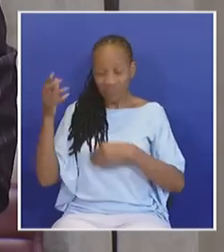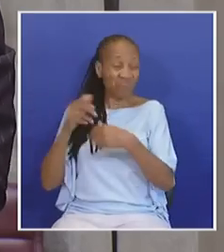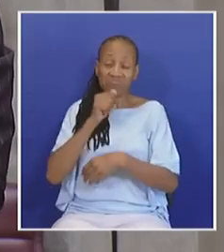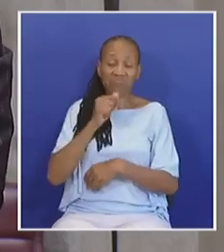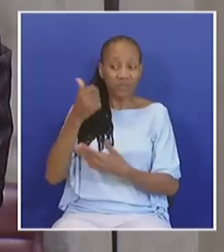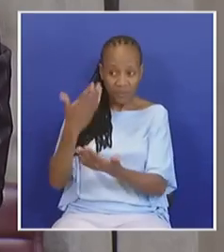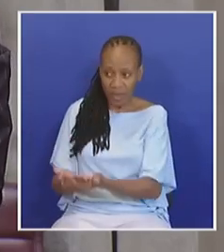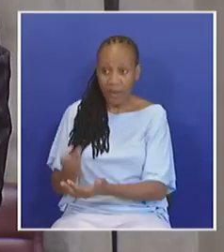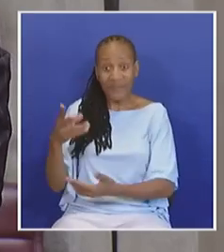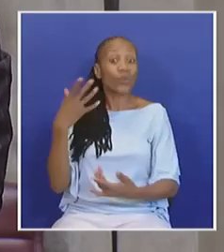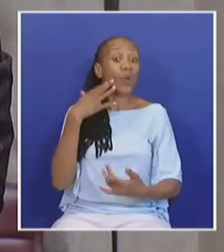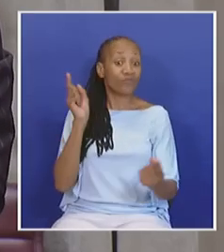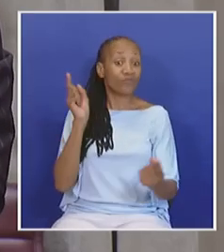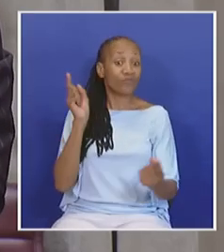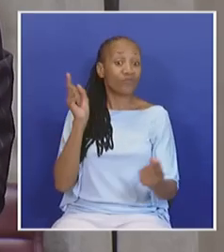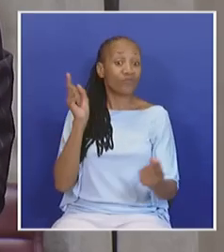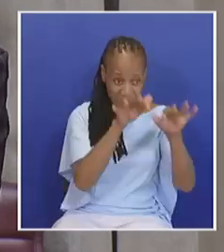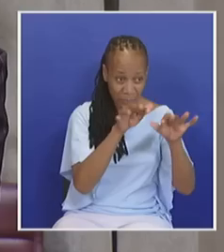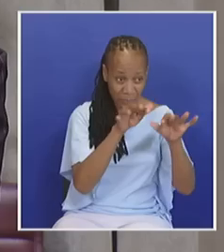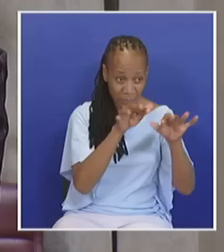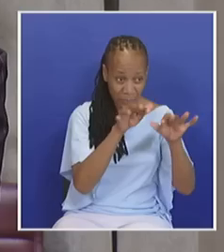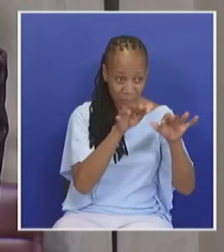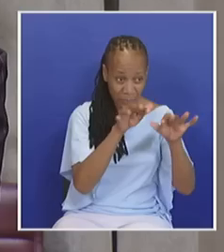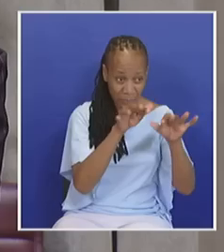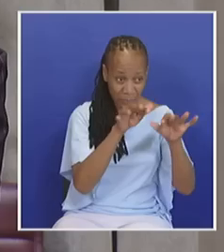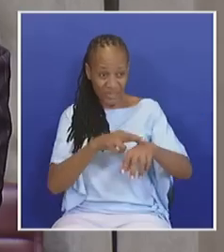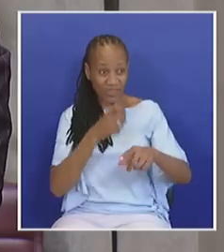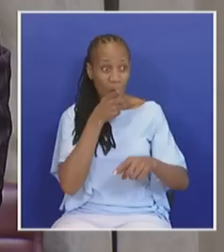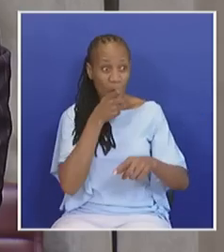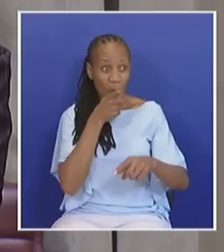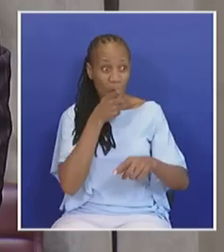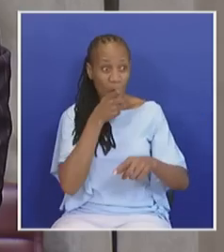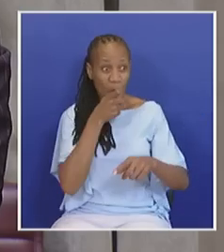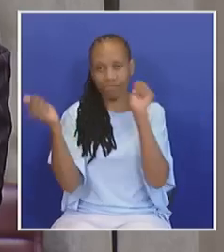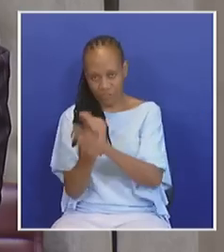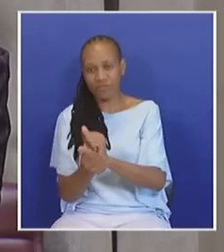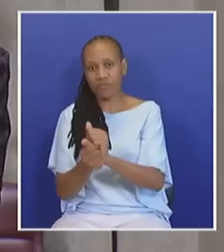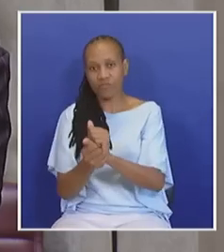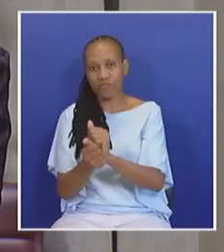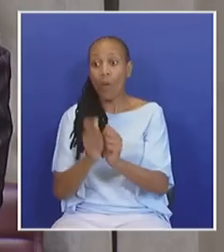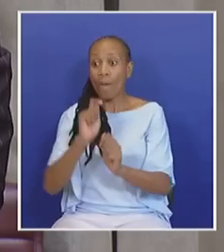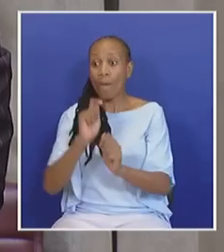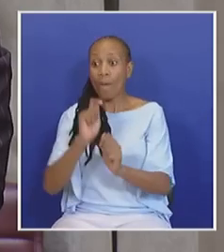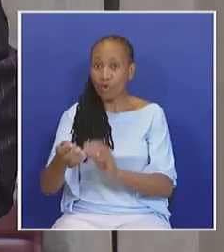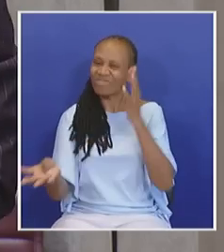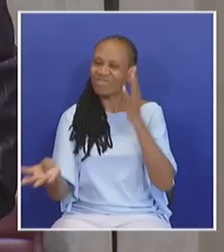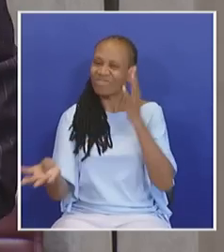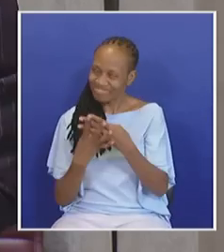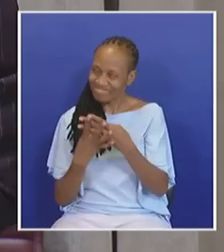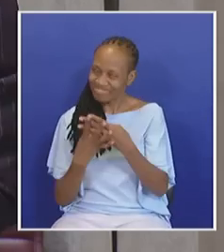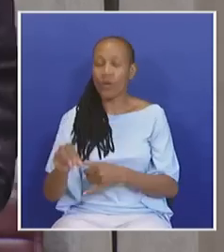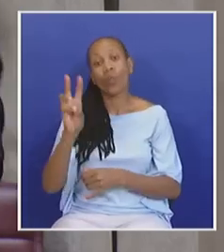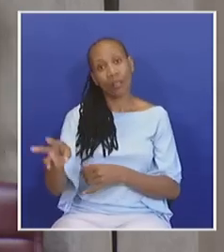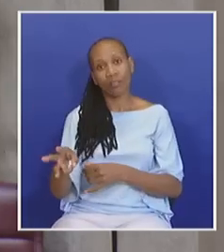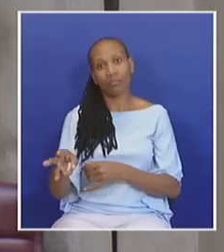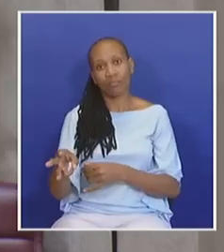the public sphere, if you insult someone racially, you will be charged, fined, or jailed if need be. I thank